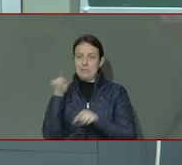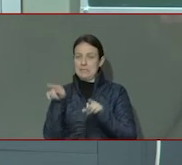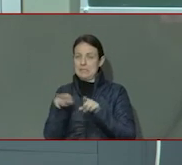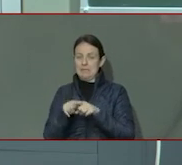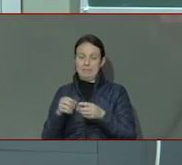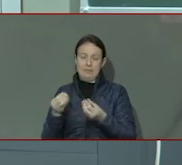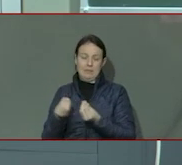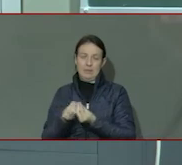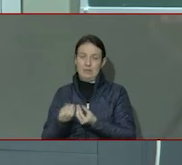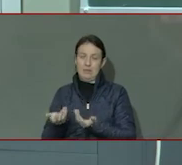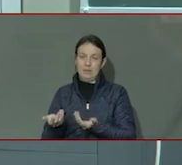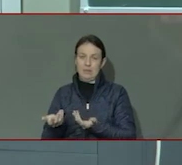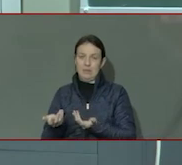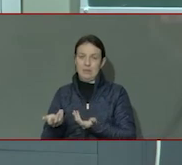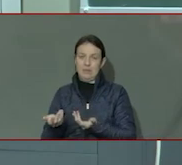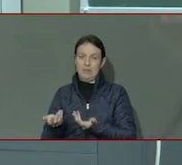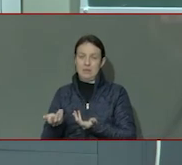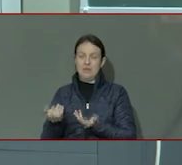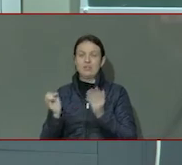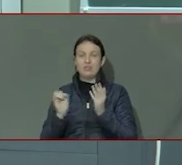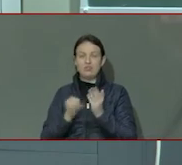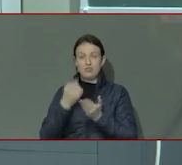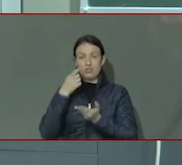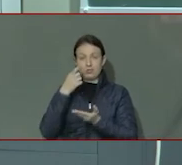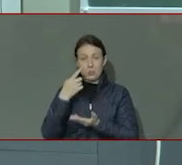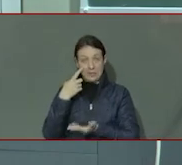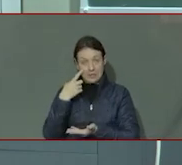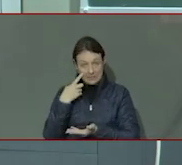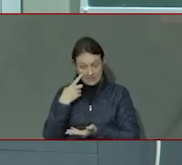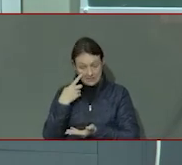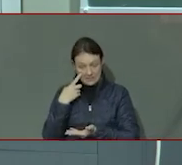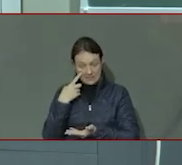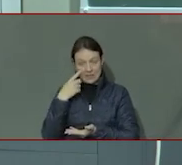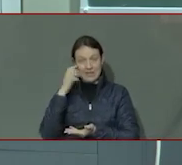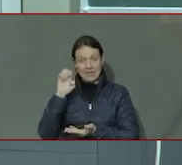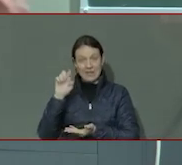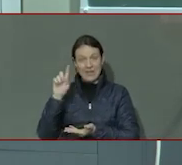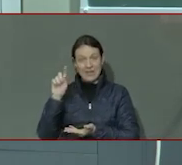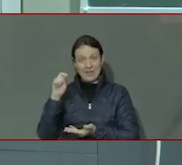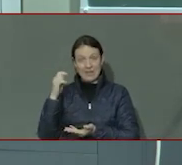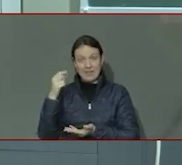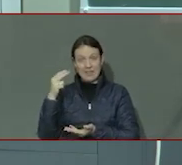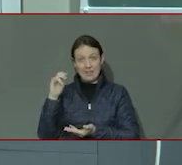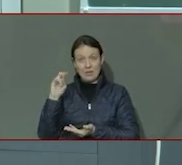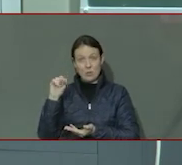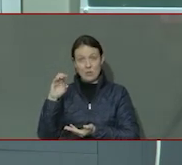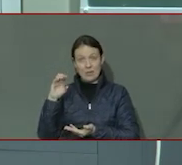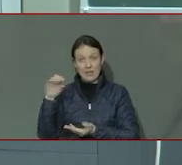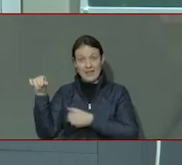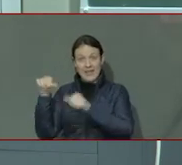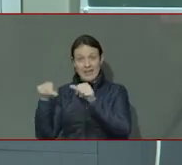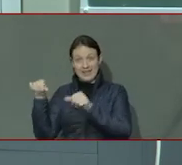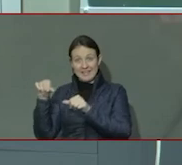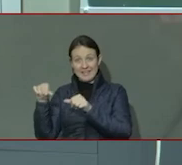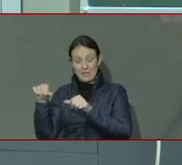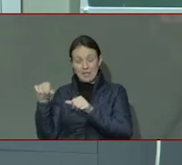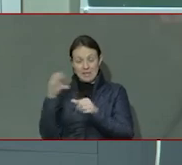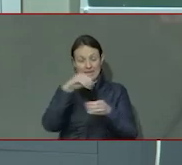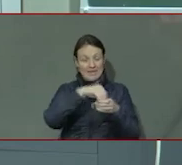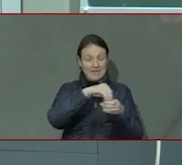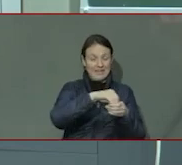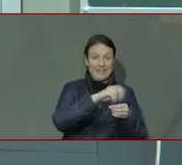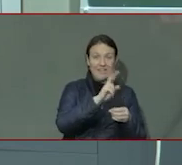thing. They just want us to determine how much ethanoic acid is actually present in the